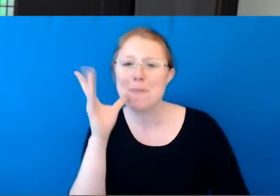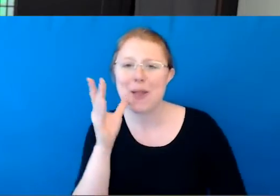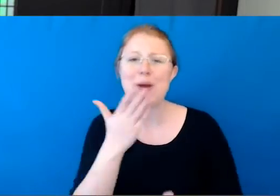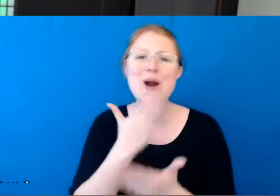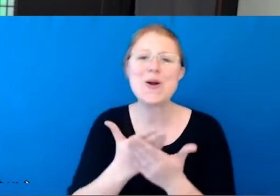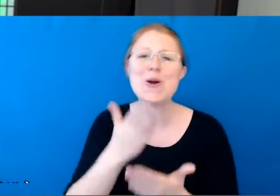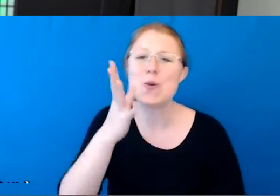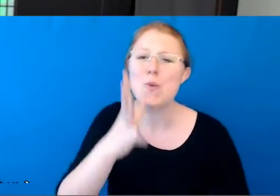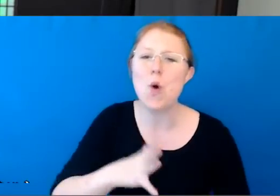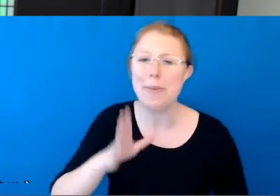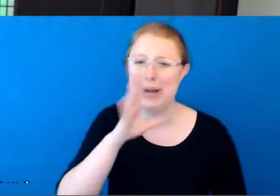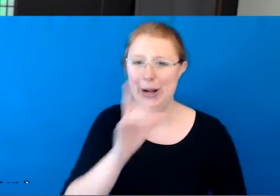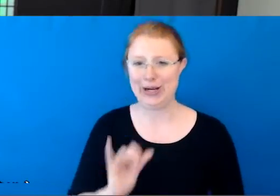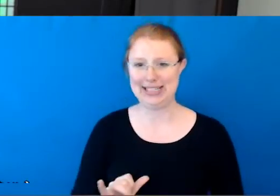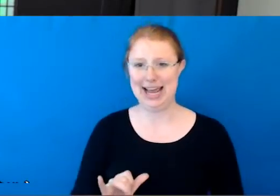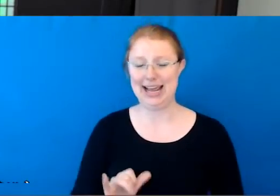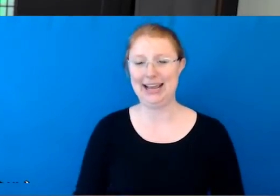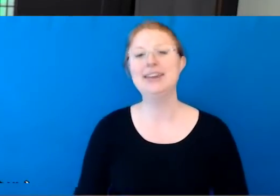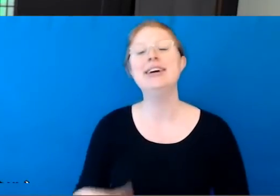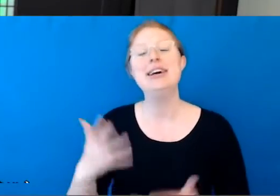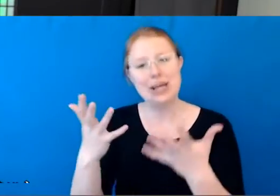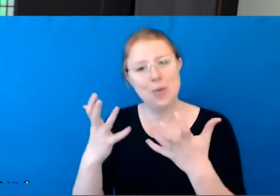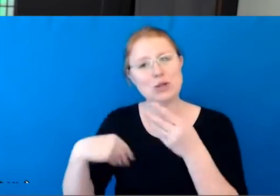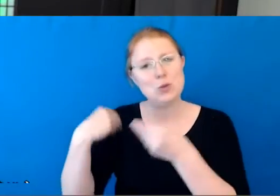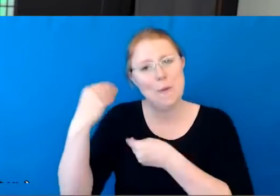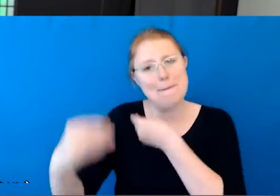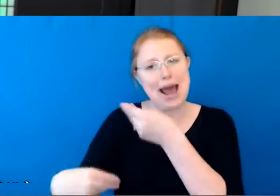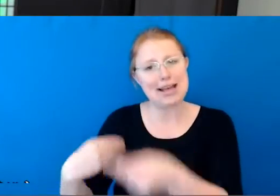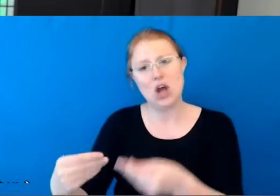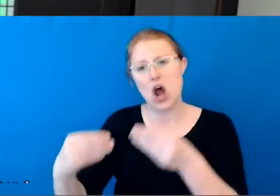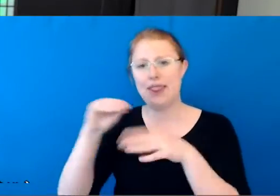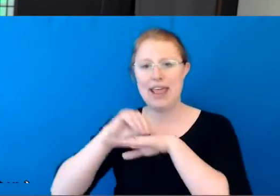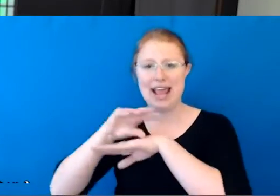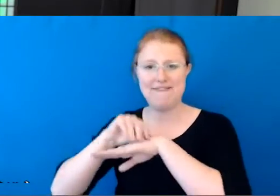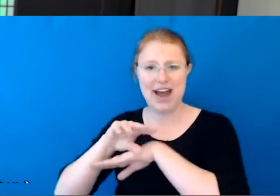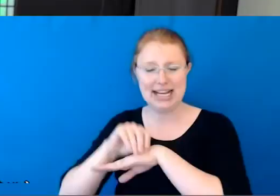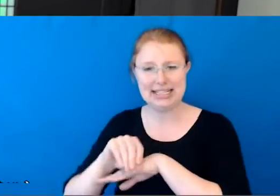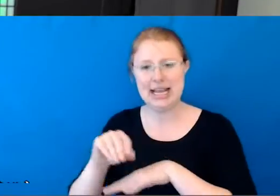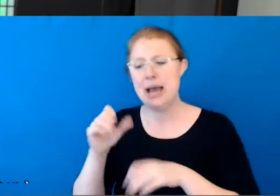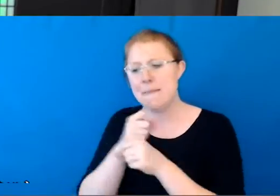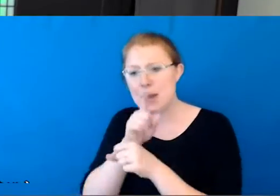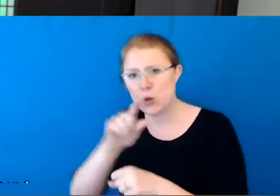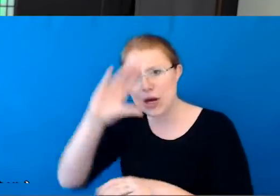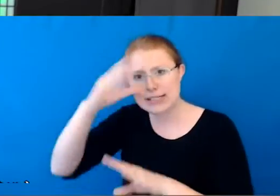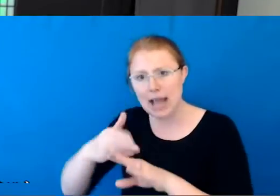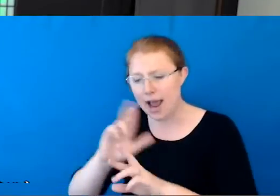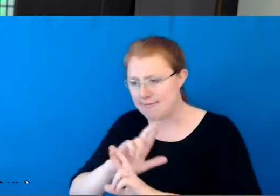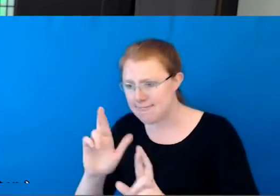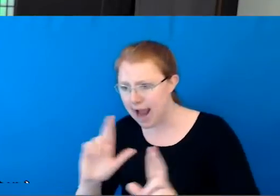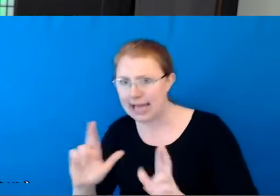would he be teaching these principles to his son? Well, he's probably preparing his son to be ruler one day, and these are